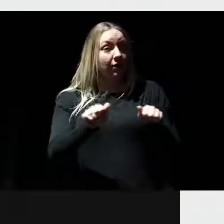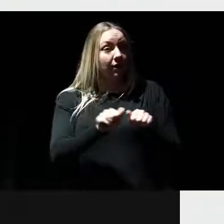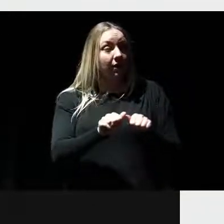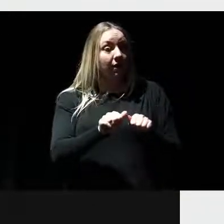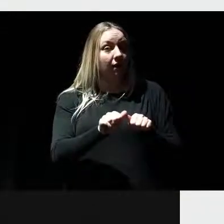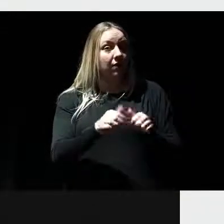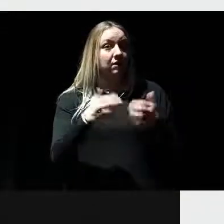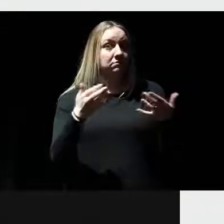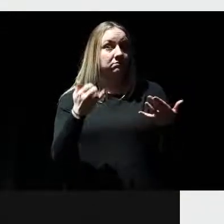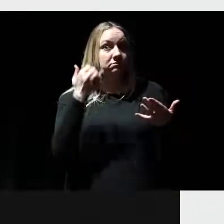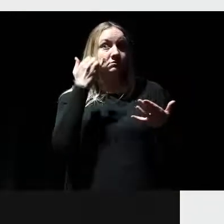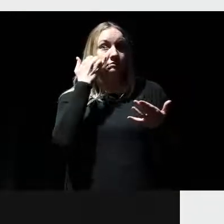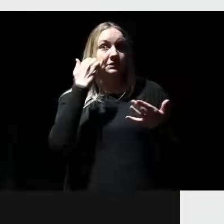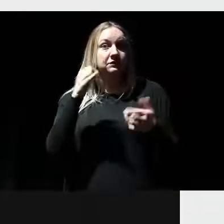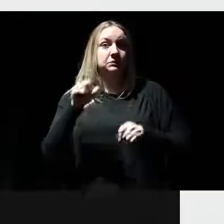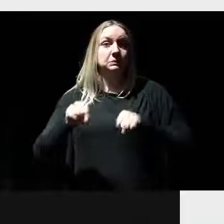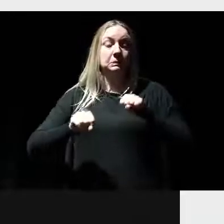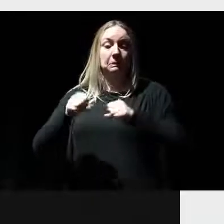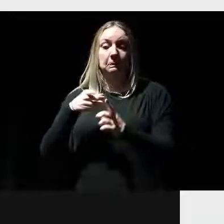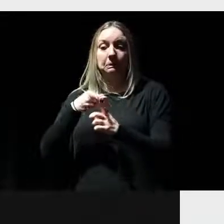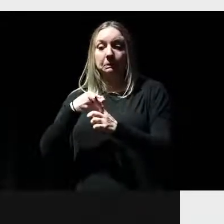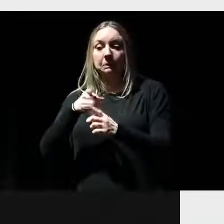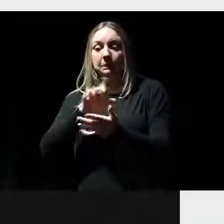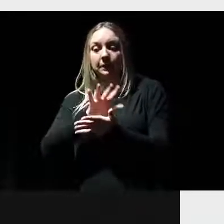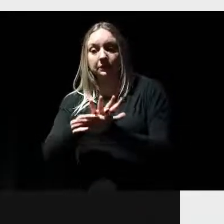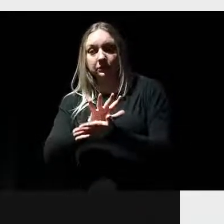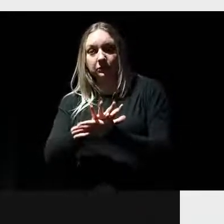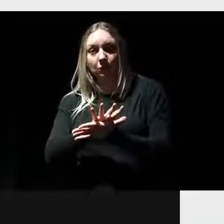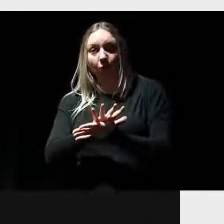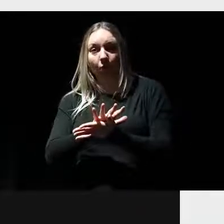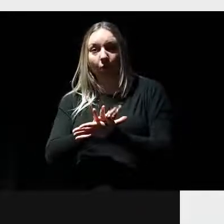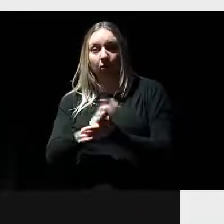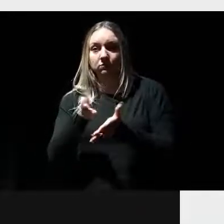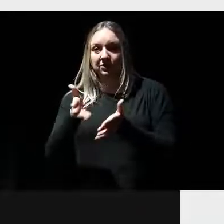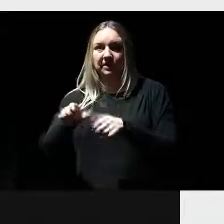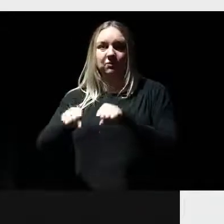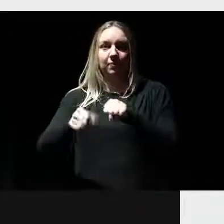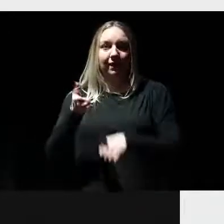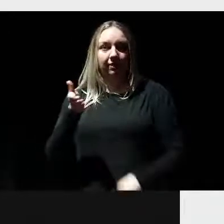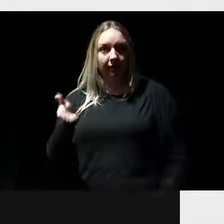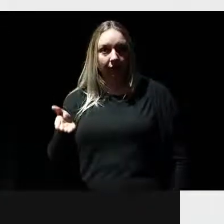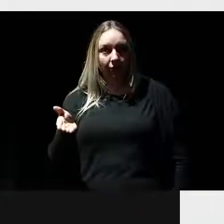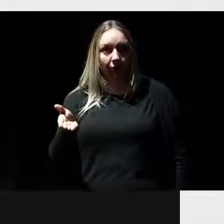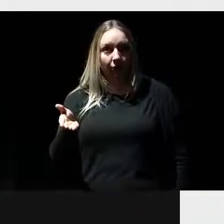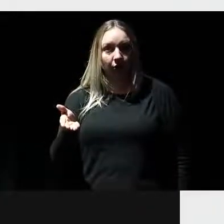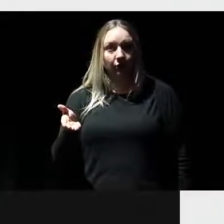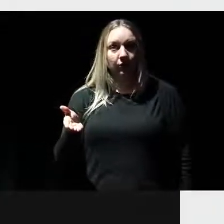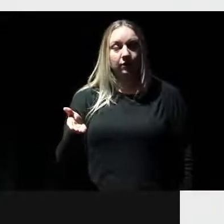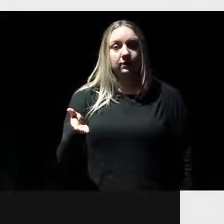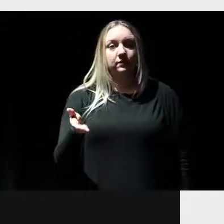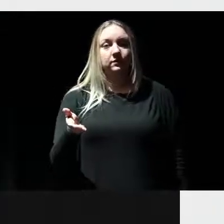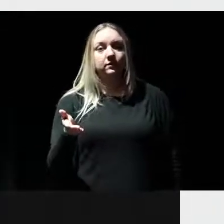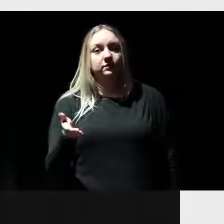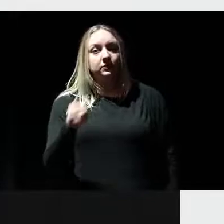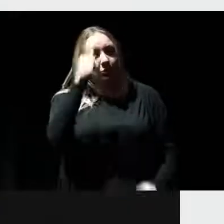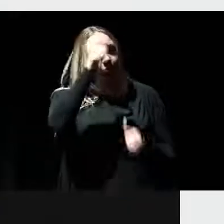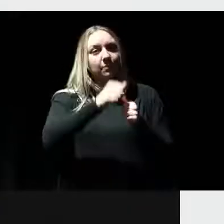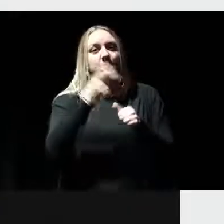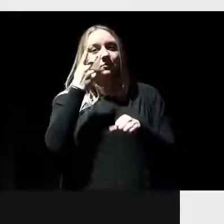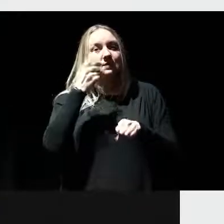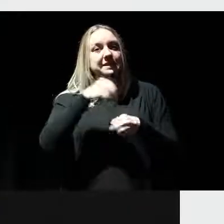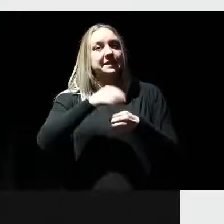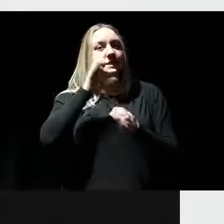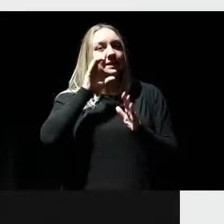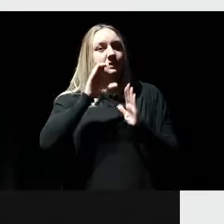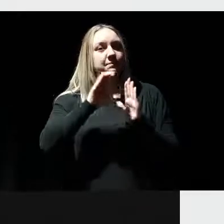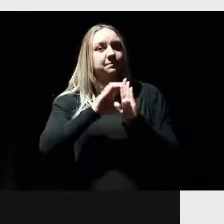if you're arriving from with a bicycle, which is what that pedestrian bicycle corridor on the railroad tracks